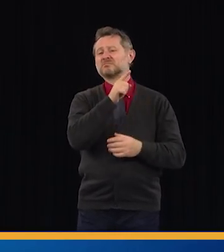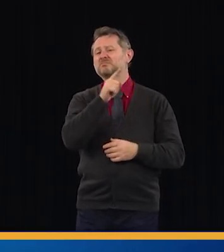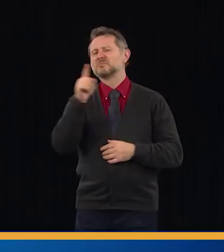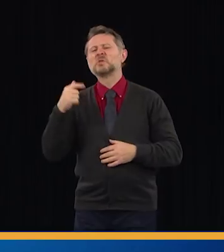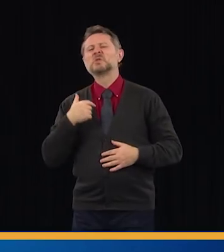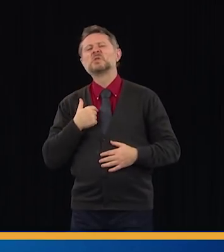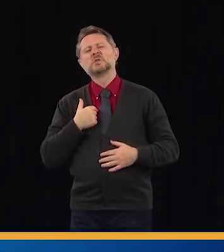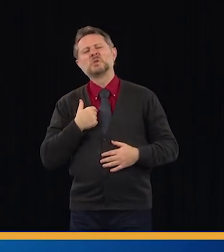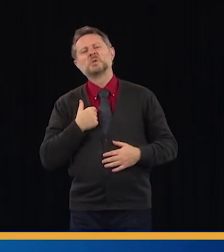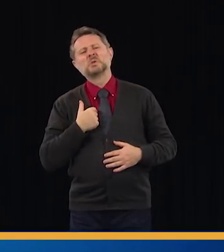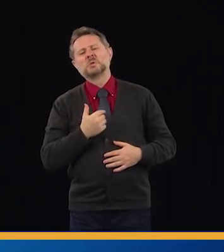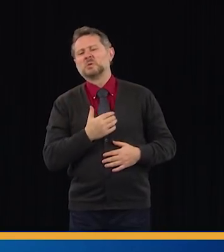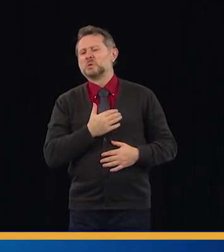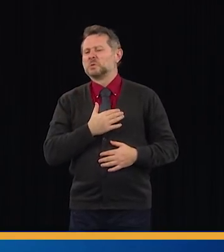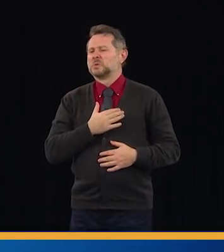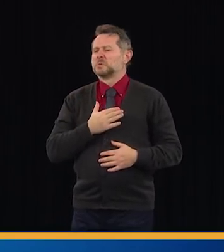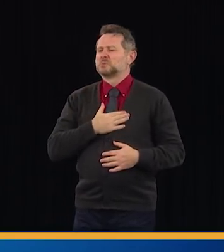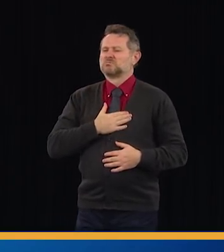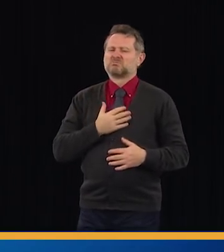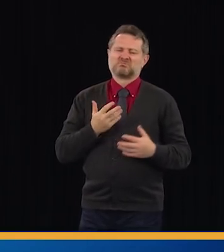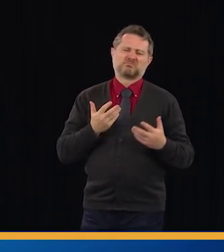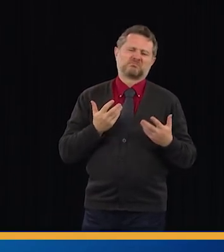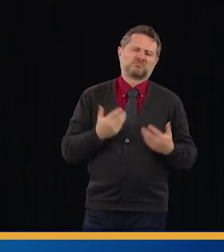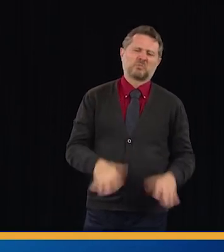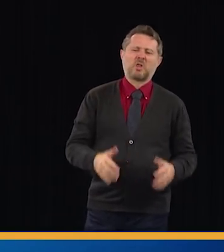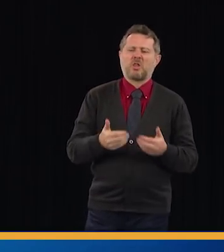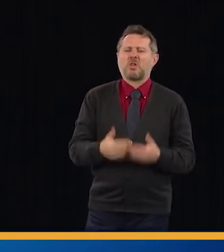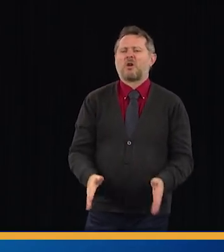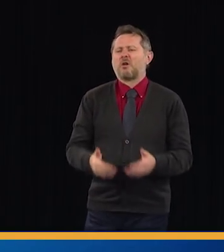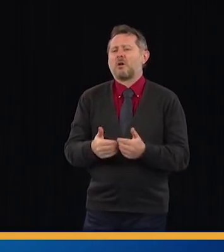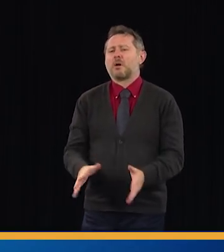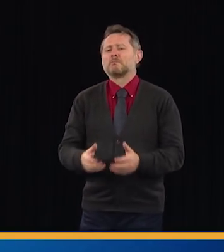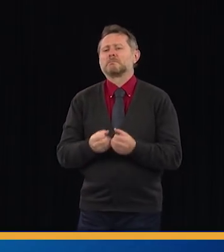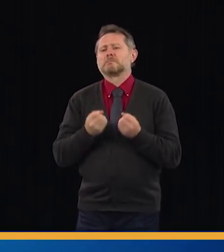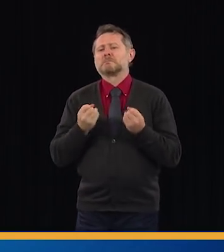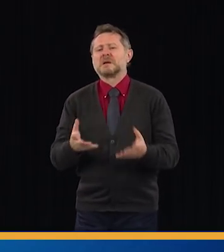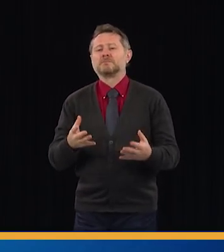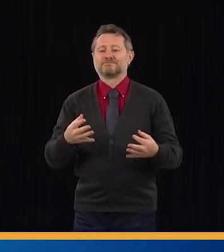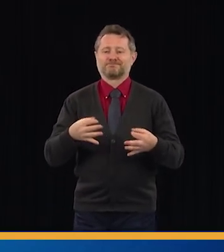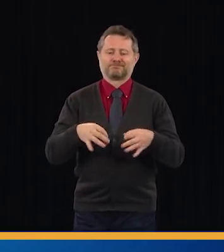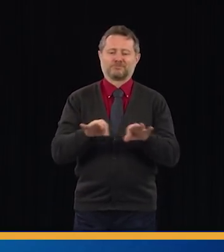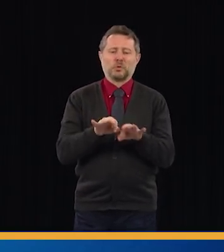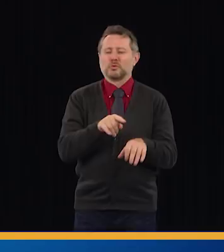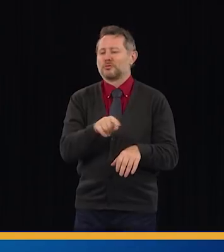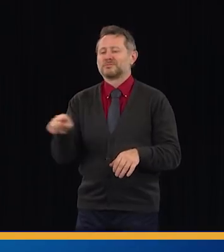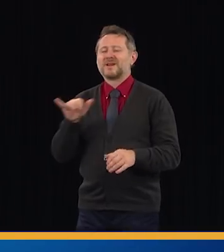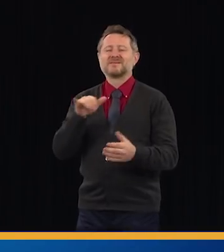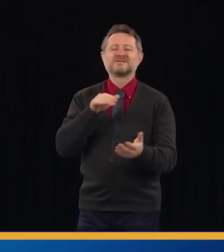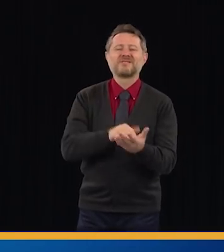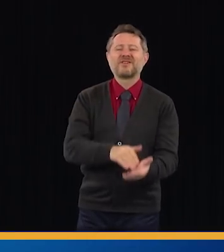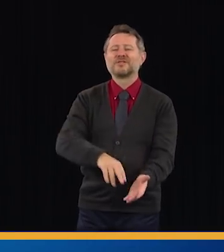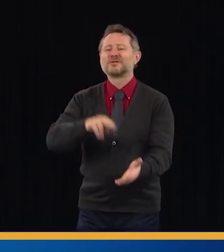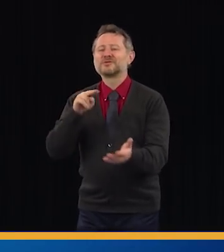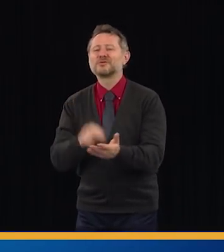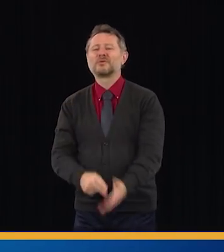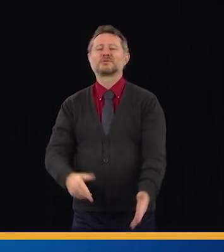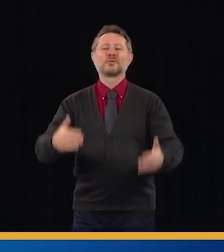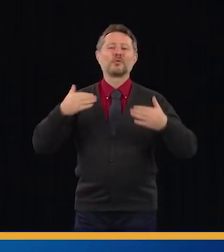have lost people, many of them frontline workers, many of them healthcare workers, many of